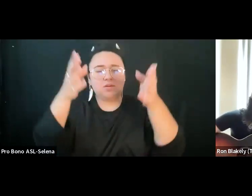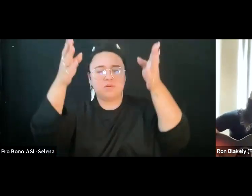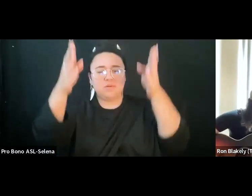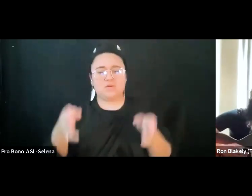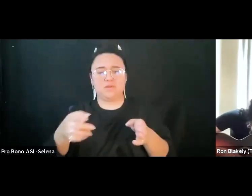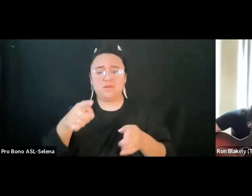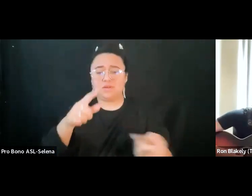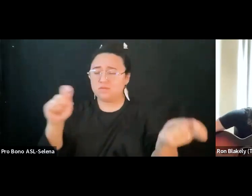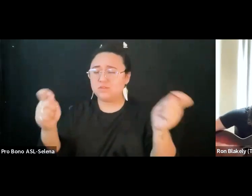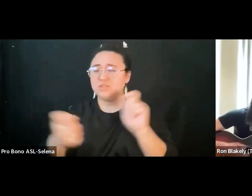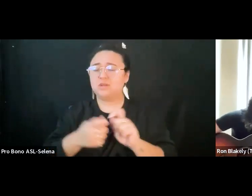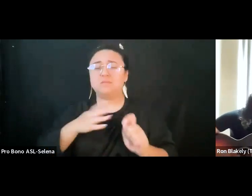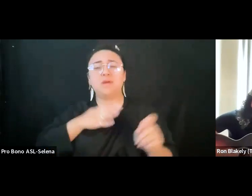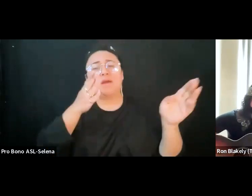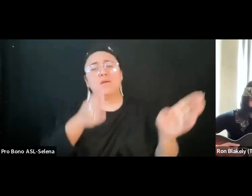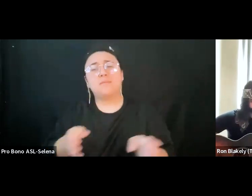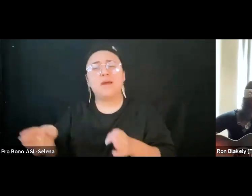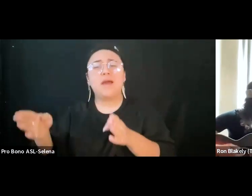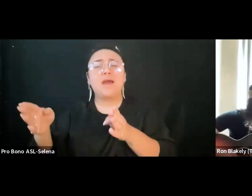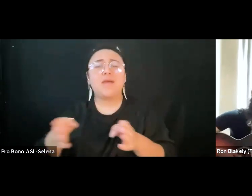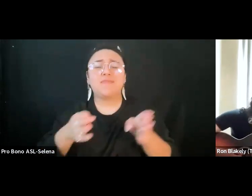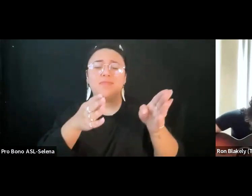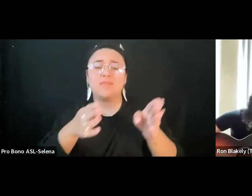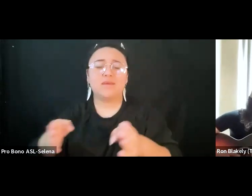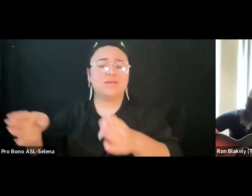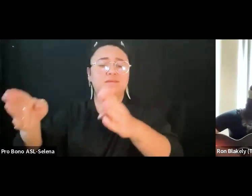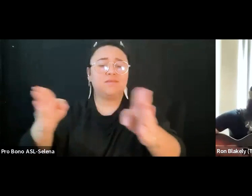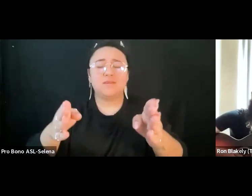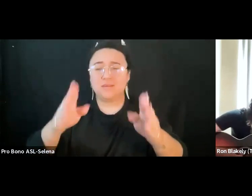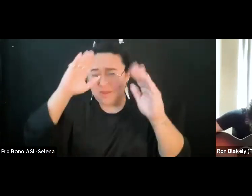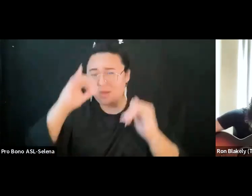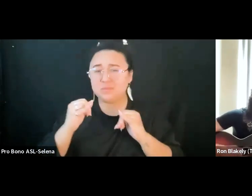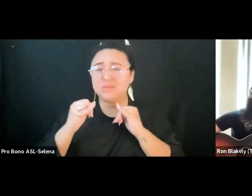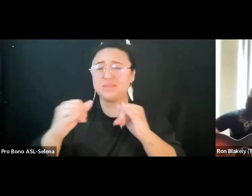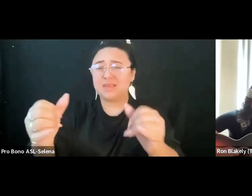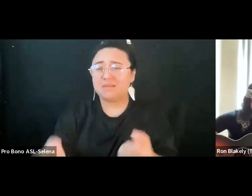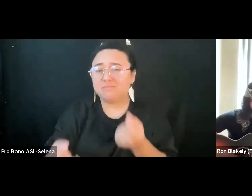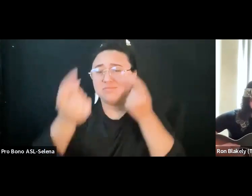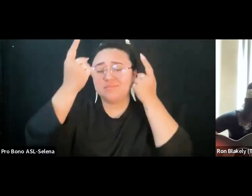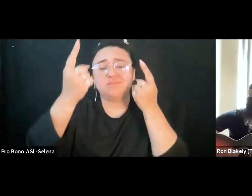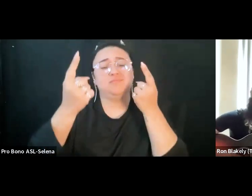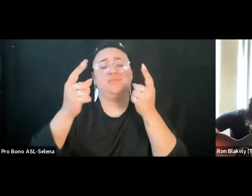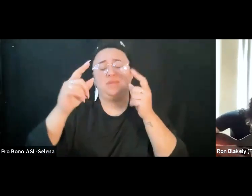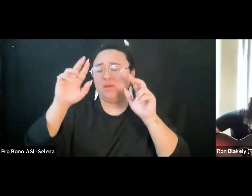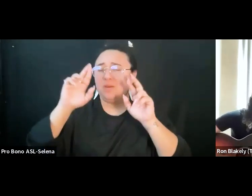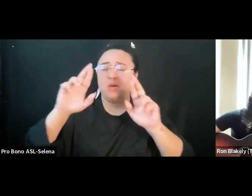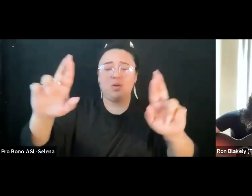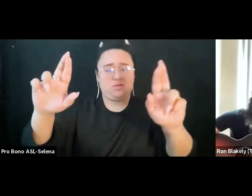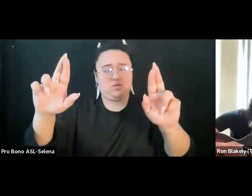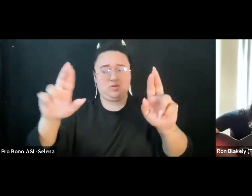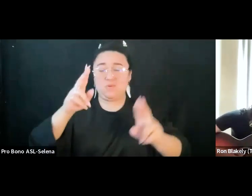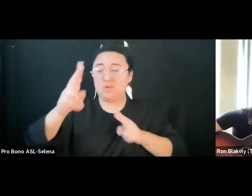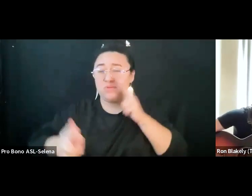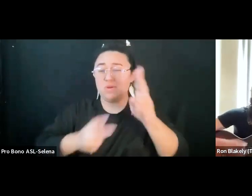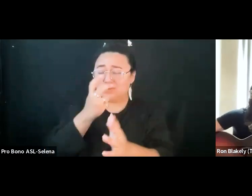you've changed my ways, I hope you feel the same. So should we rush into